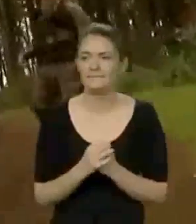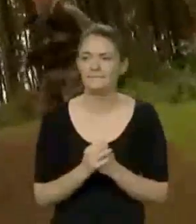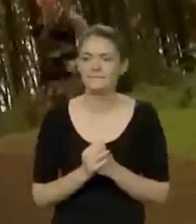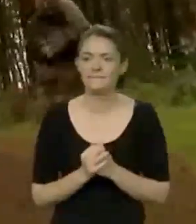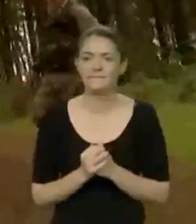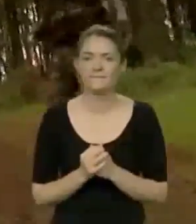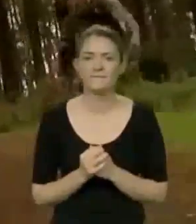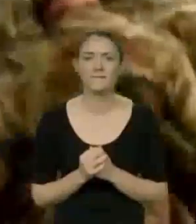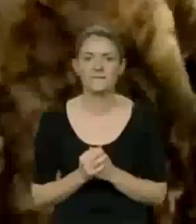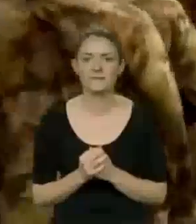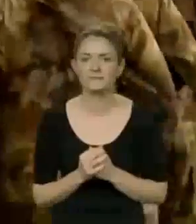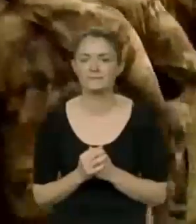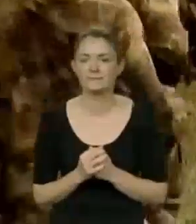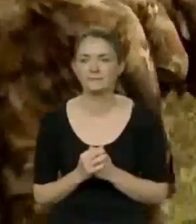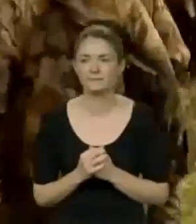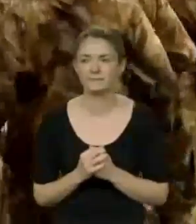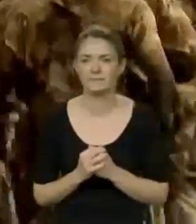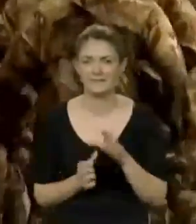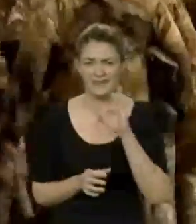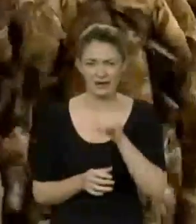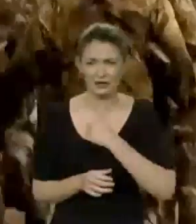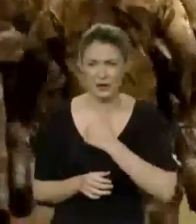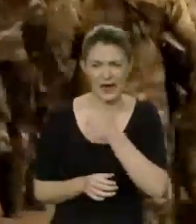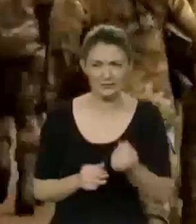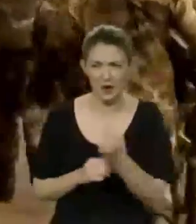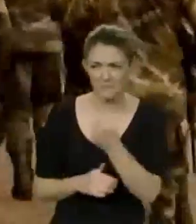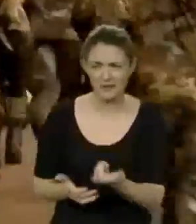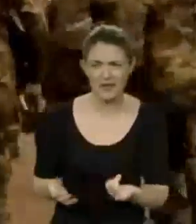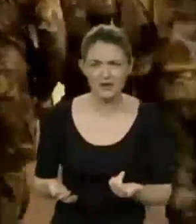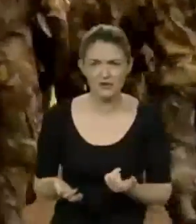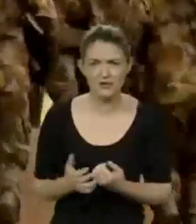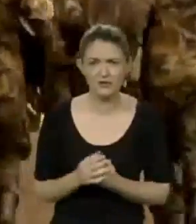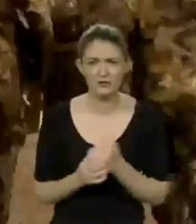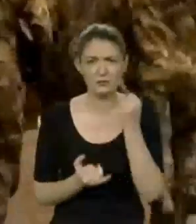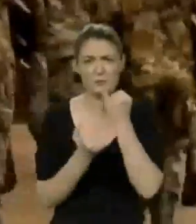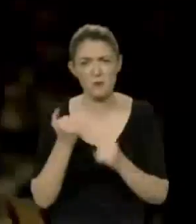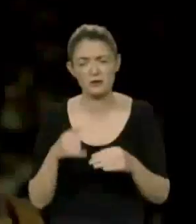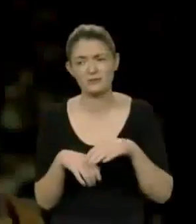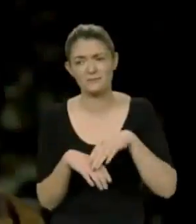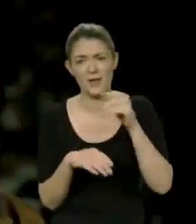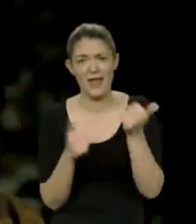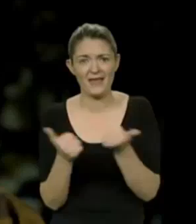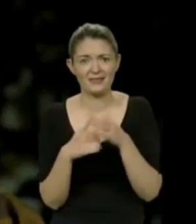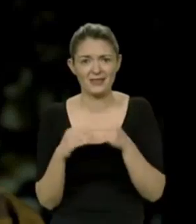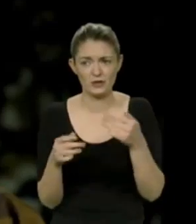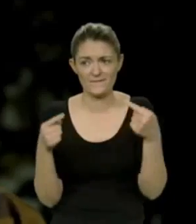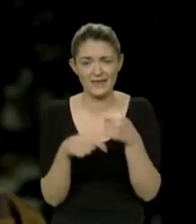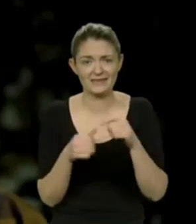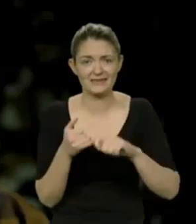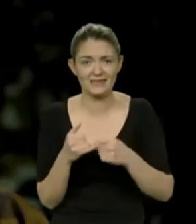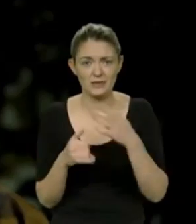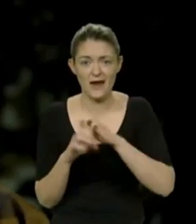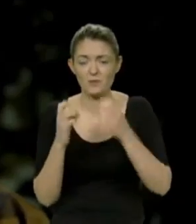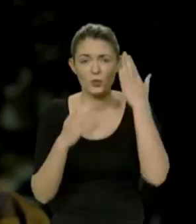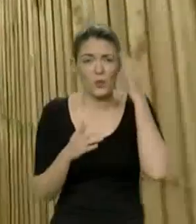Get your sorry arse up here! Talk's my worst more than anything. It's your final test, like, so it's going to be tough. Everyone knows that. You don't know what you're